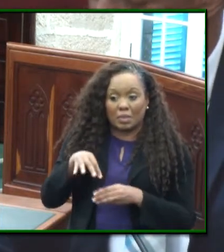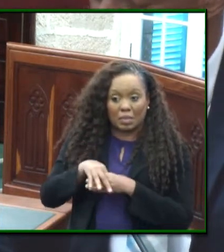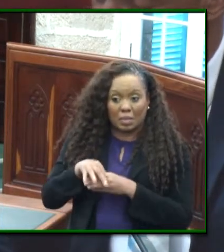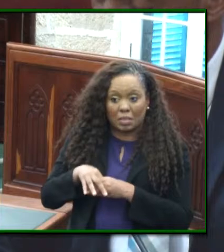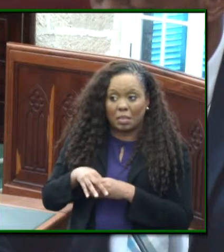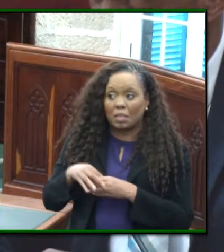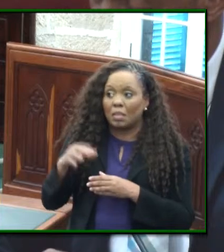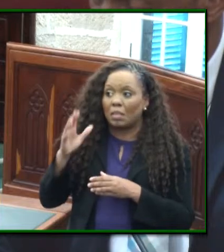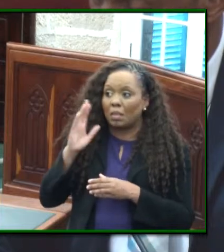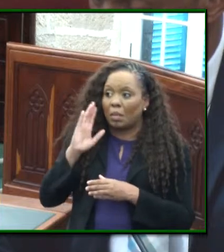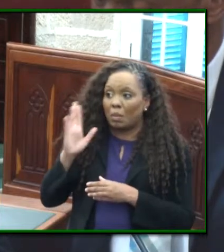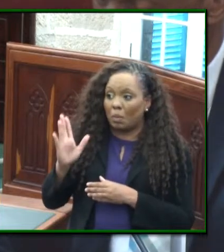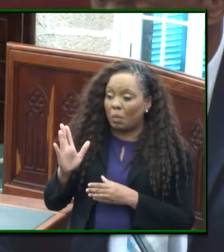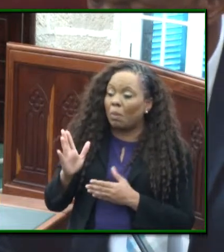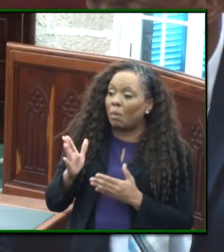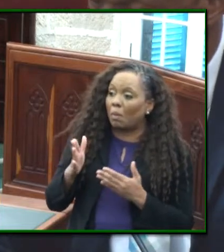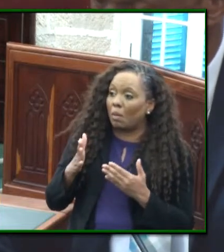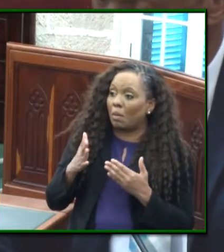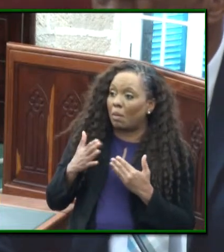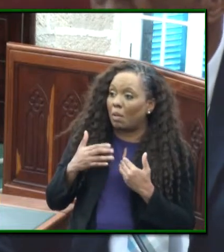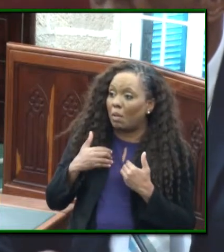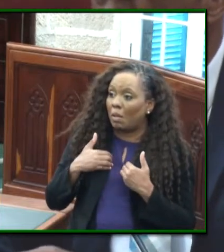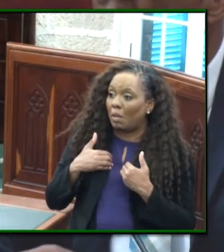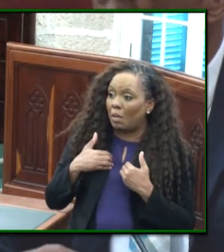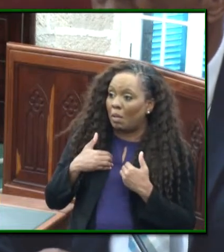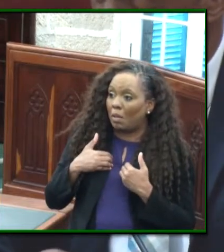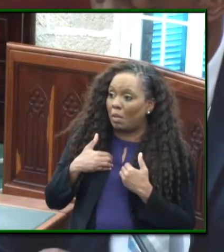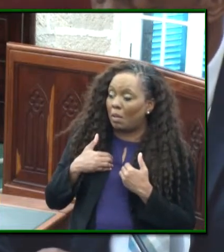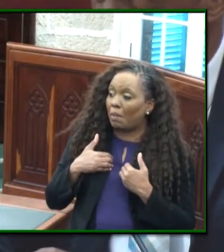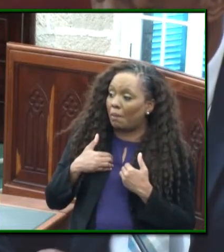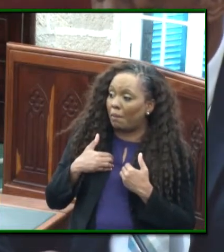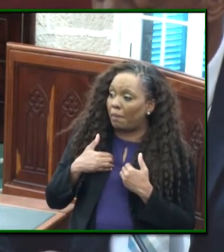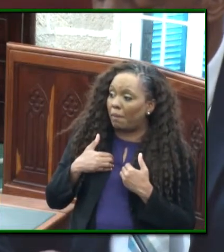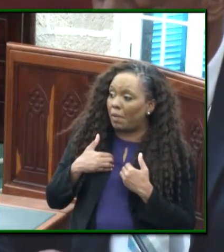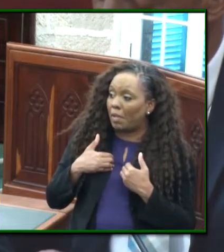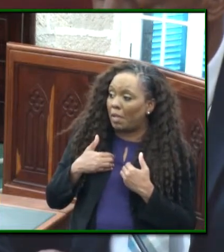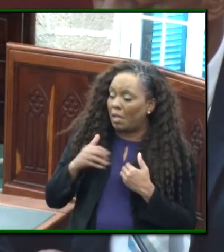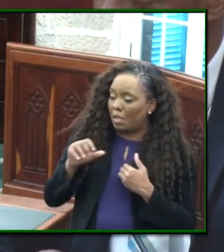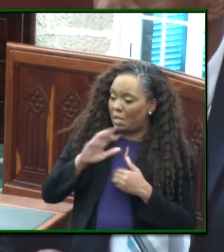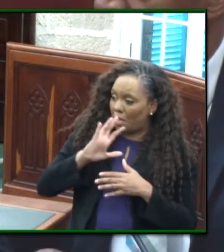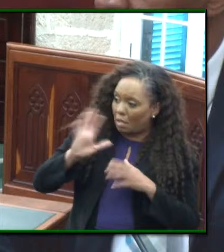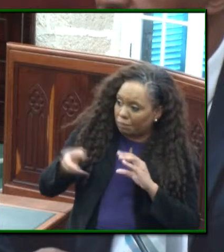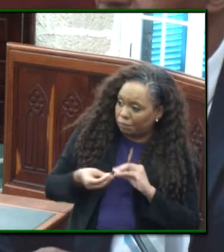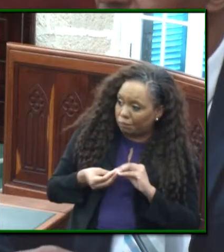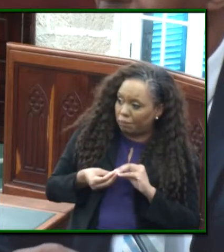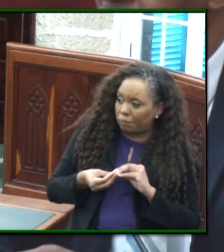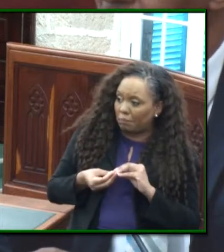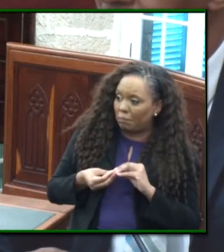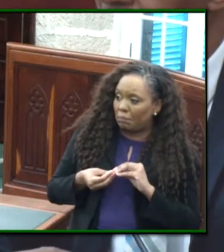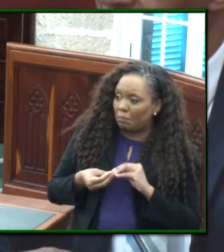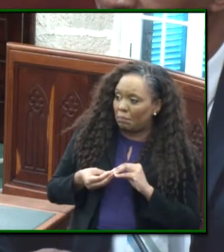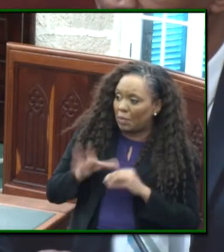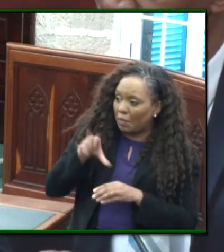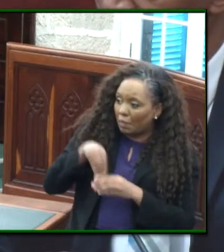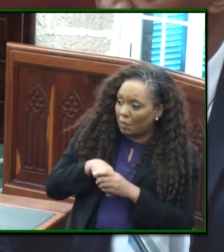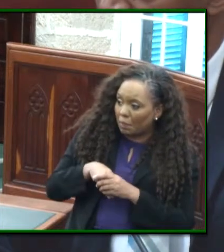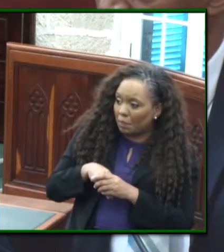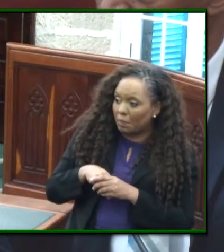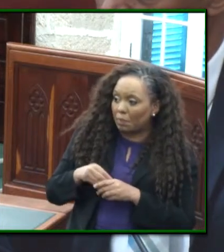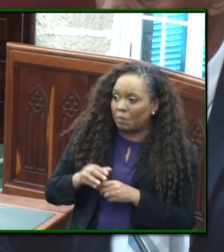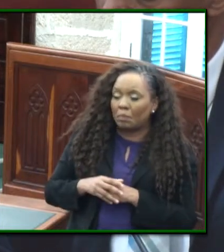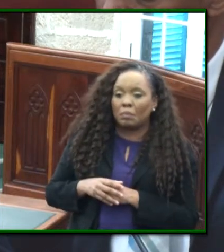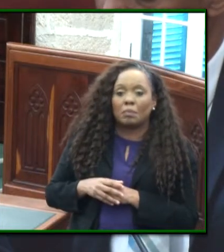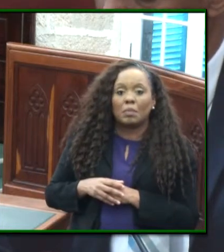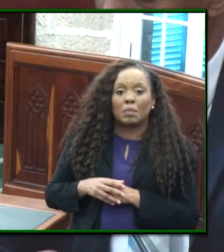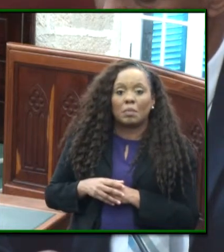when the Electoral and Boundaries Commission has that particular platform set up, then that is something that would be within their